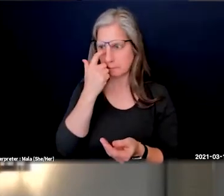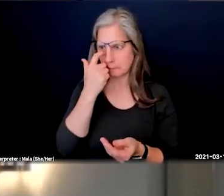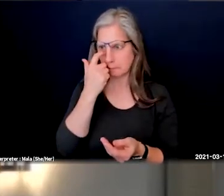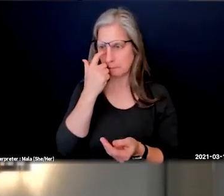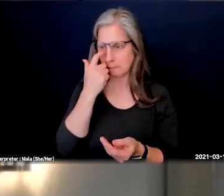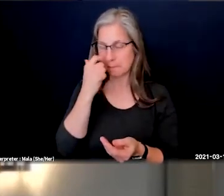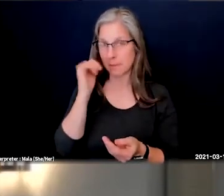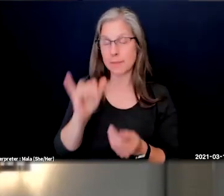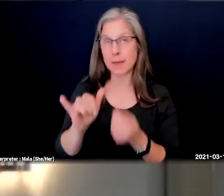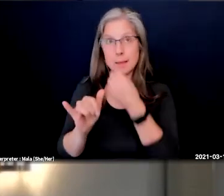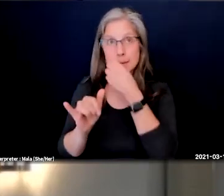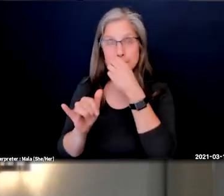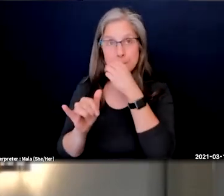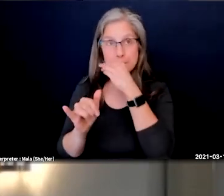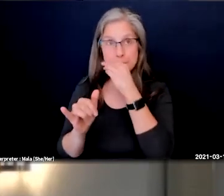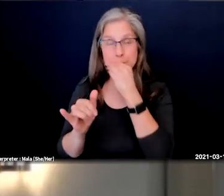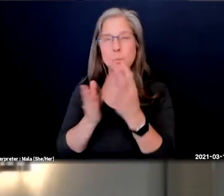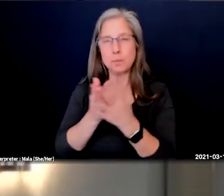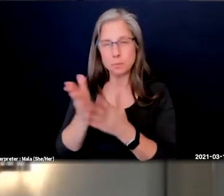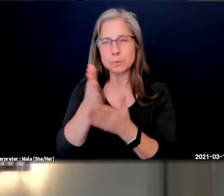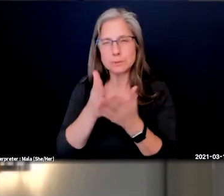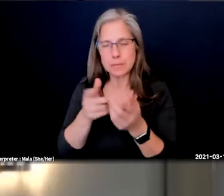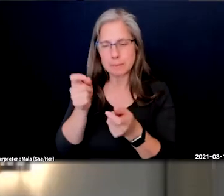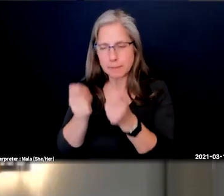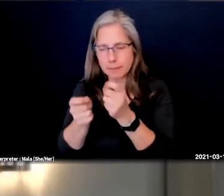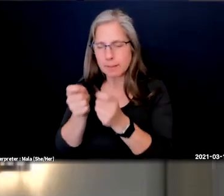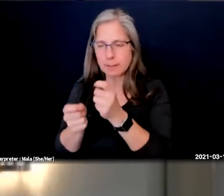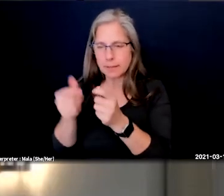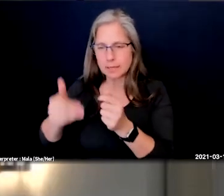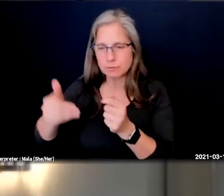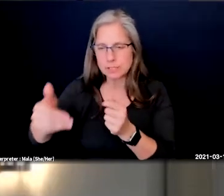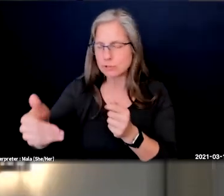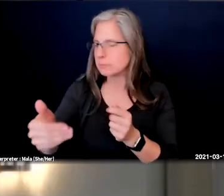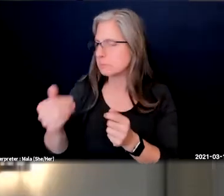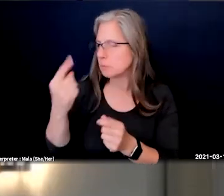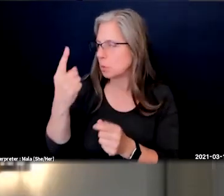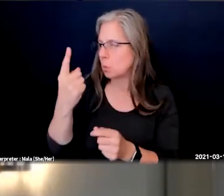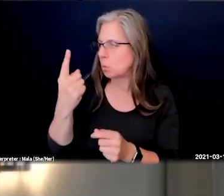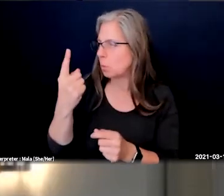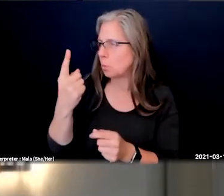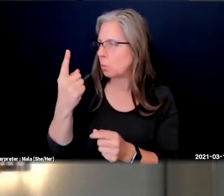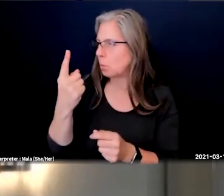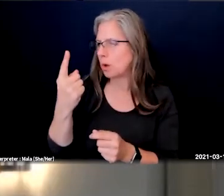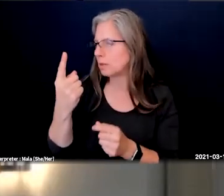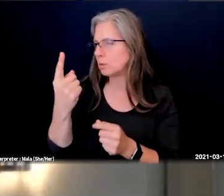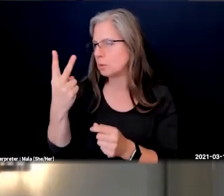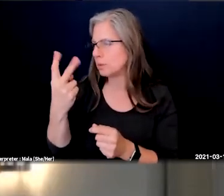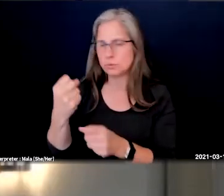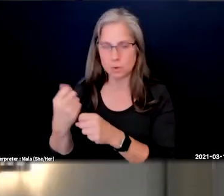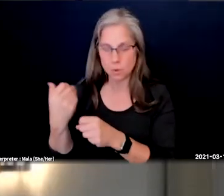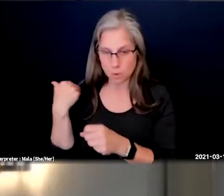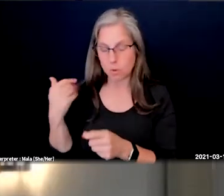It went through some iteration a couple years, about 1.5 years ago, 2 years ago.